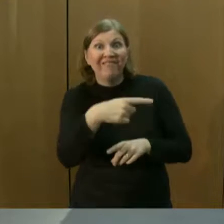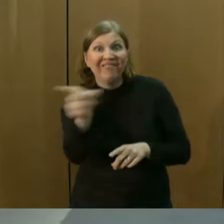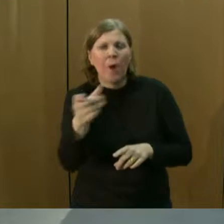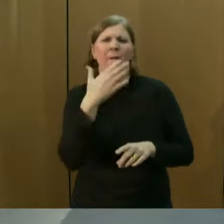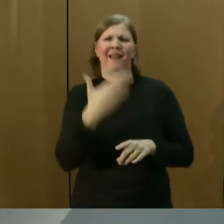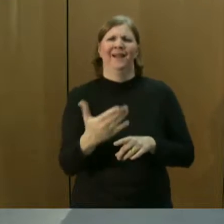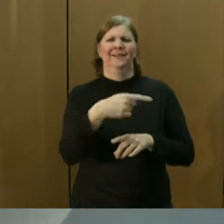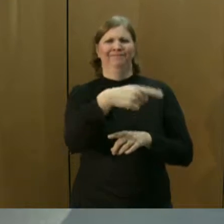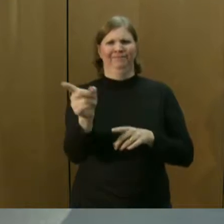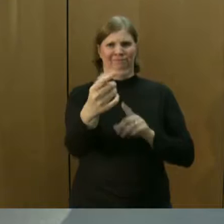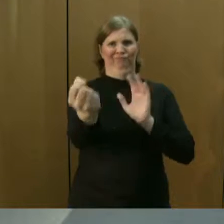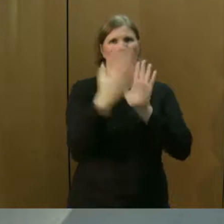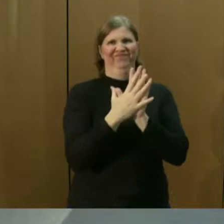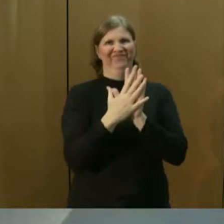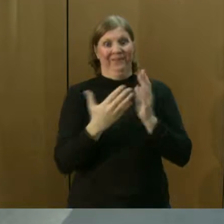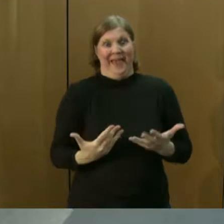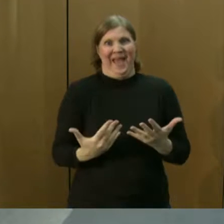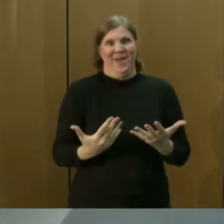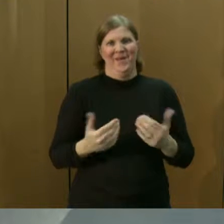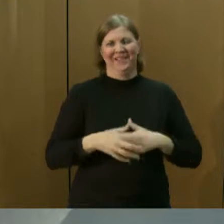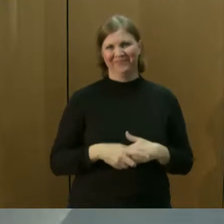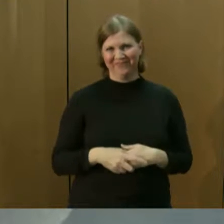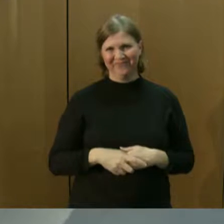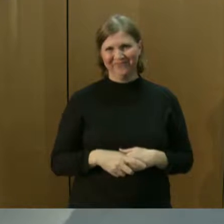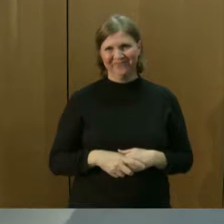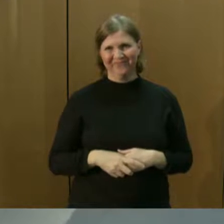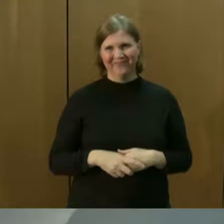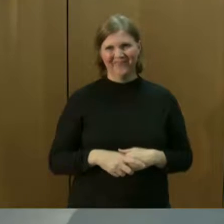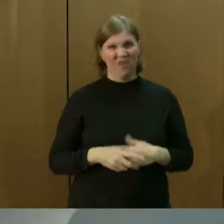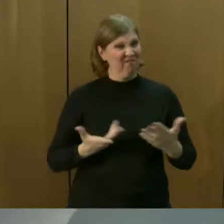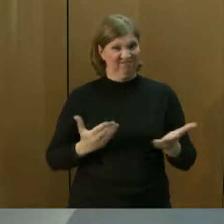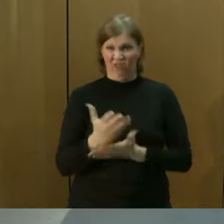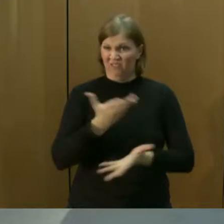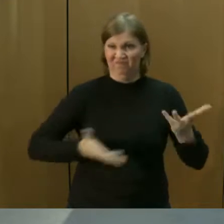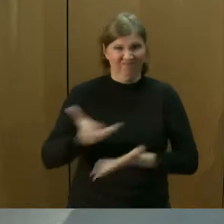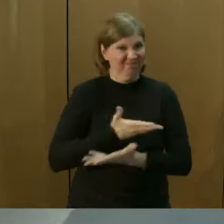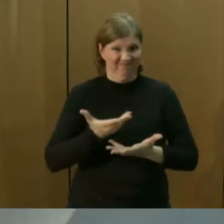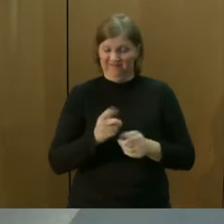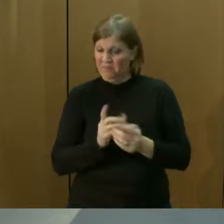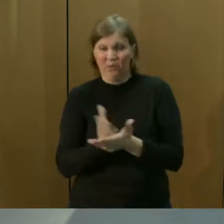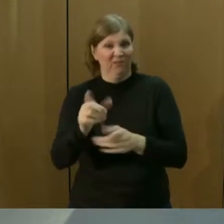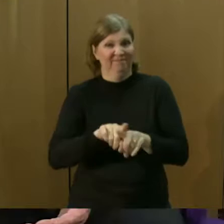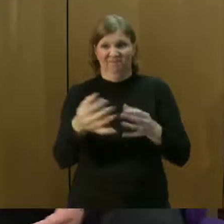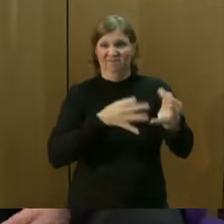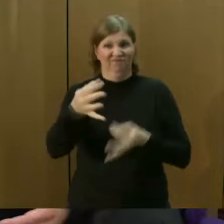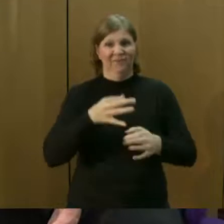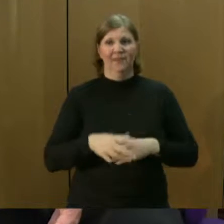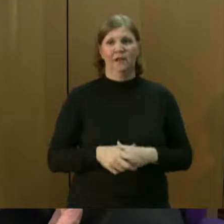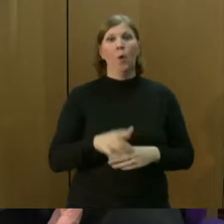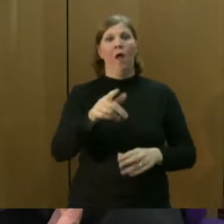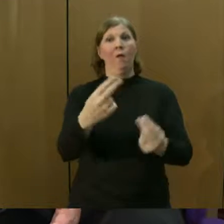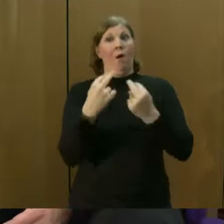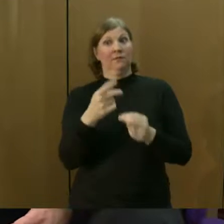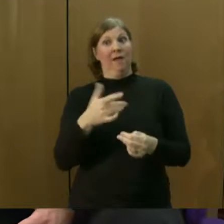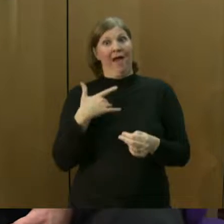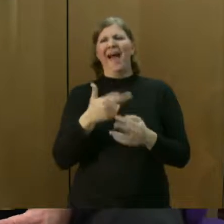submit them now or throughout the discussion. If you're not sure if you're watching it live, try to fast forward